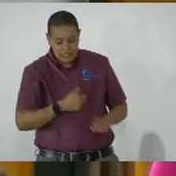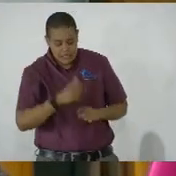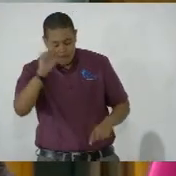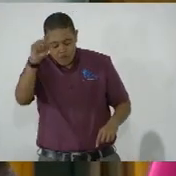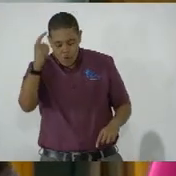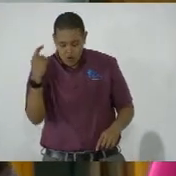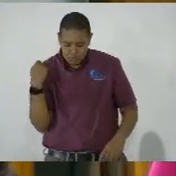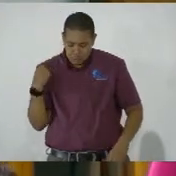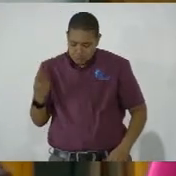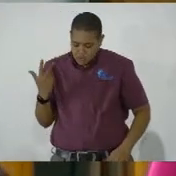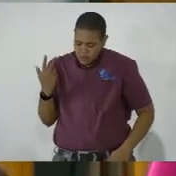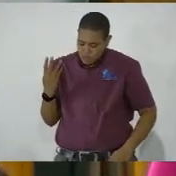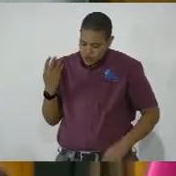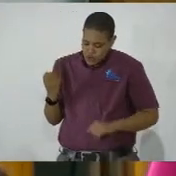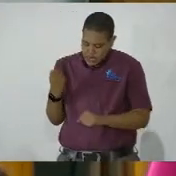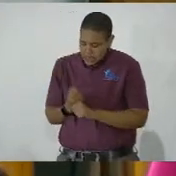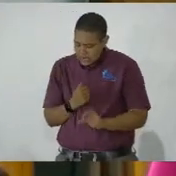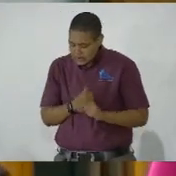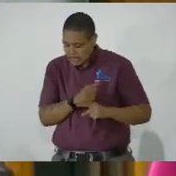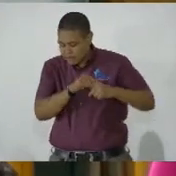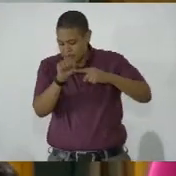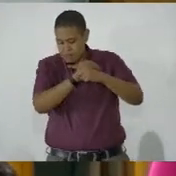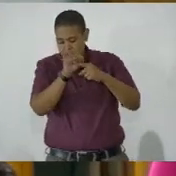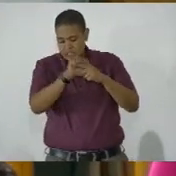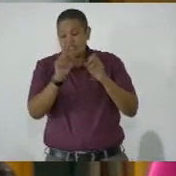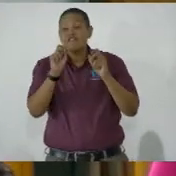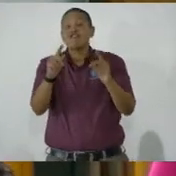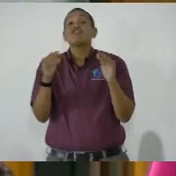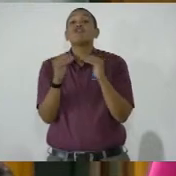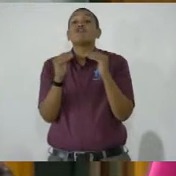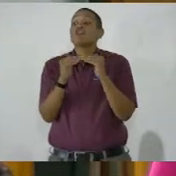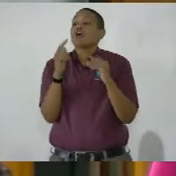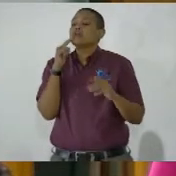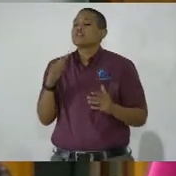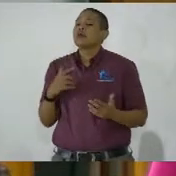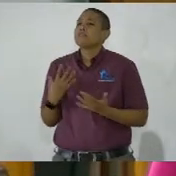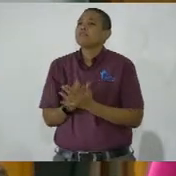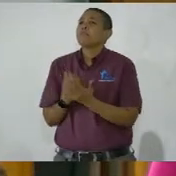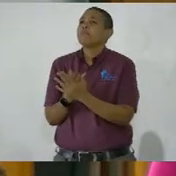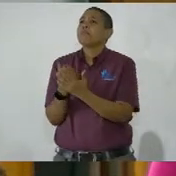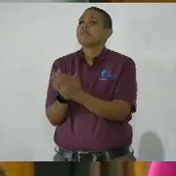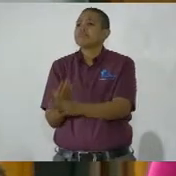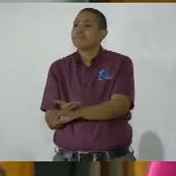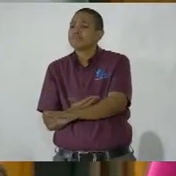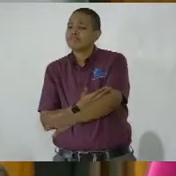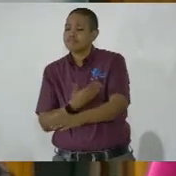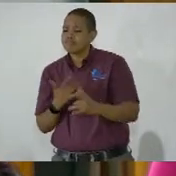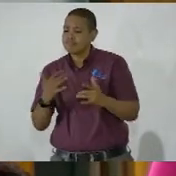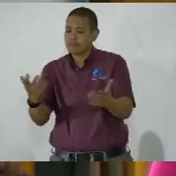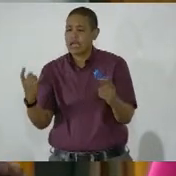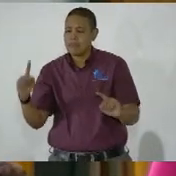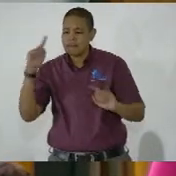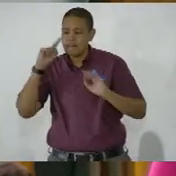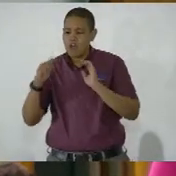past 3 or 4 years that the practice of restorative justice has gained momentum. For example, restorative justice